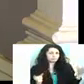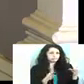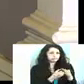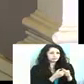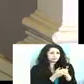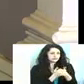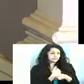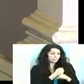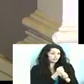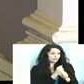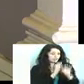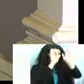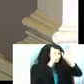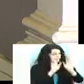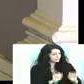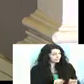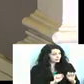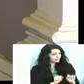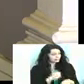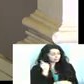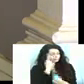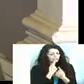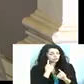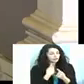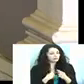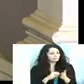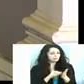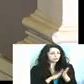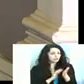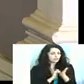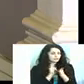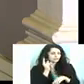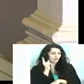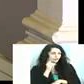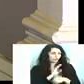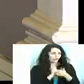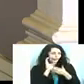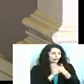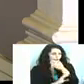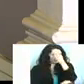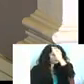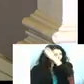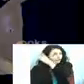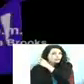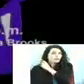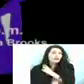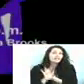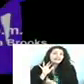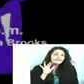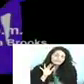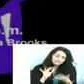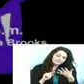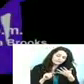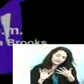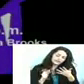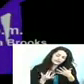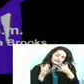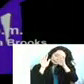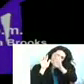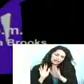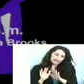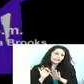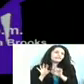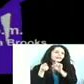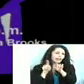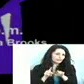excellent as possible. So please think about marking that date in your calendar. On the fifth Sunday, when there is a fifth Sunday